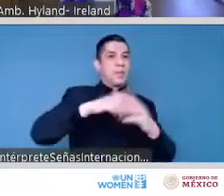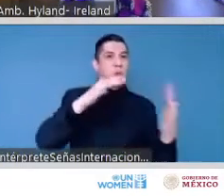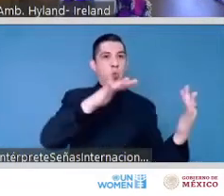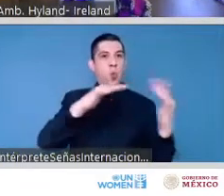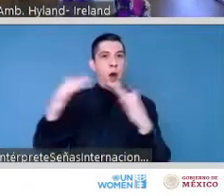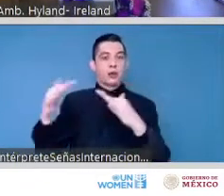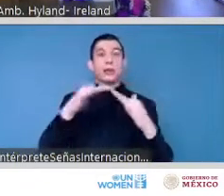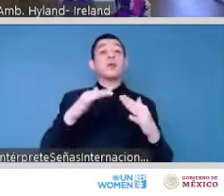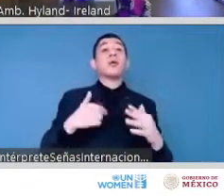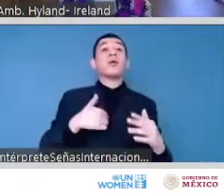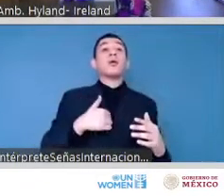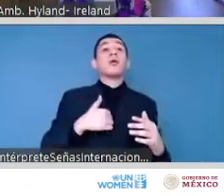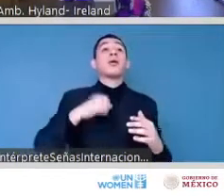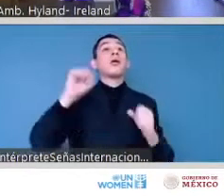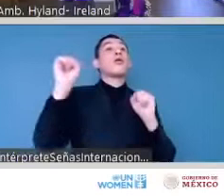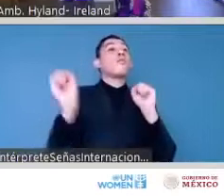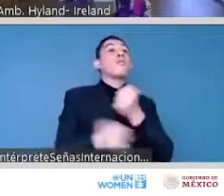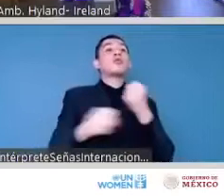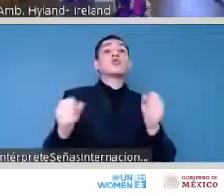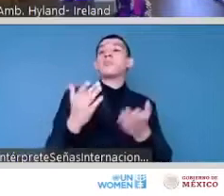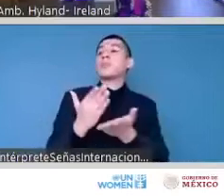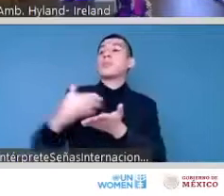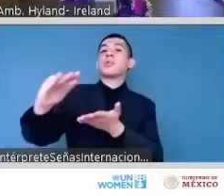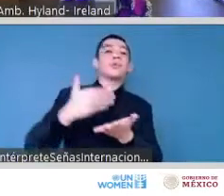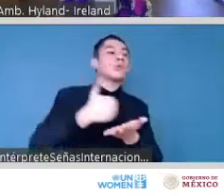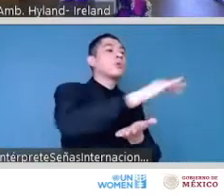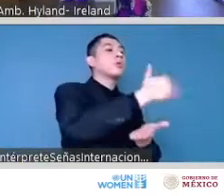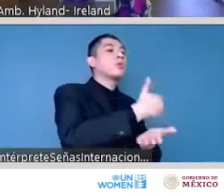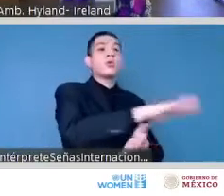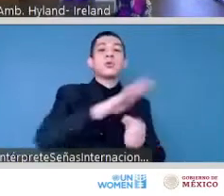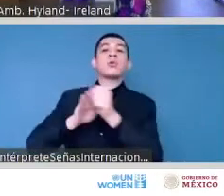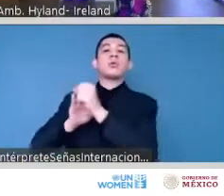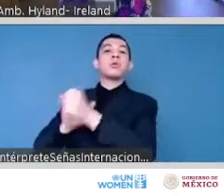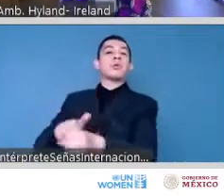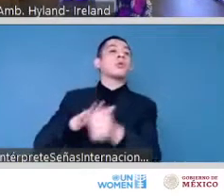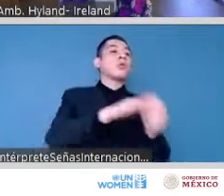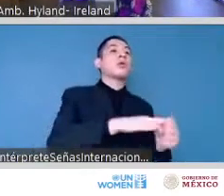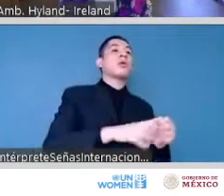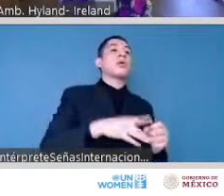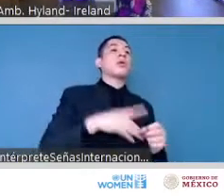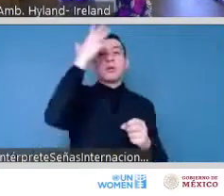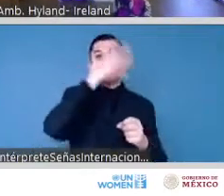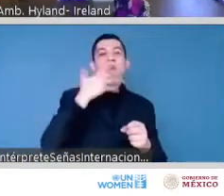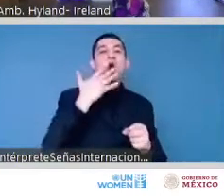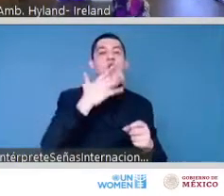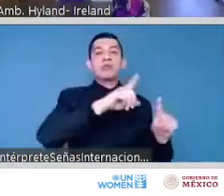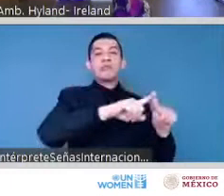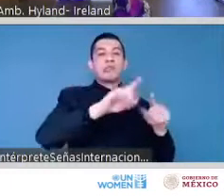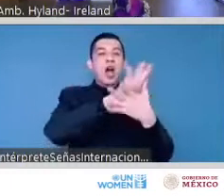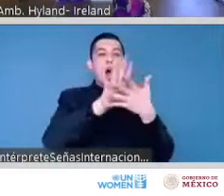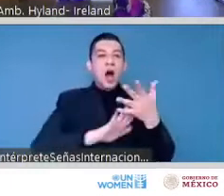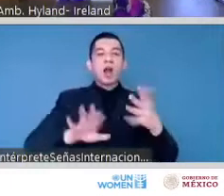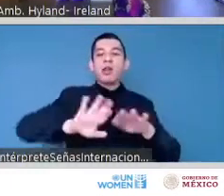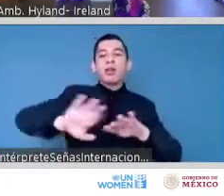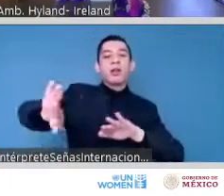sex, religion, political opinion, national or social origin, or any other similar criteria. And this requires, in effect,